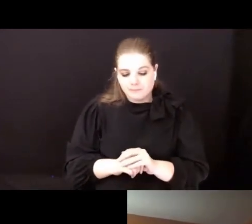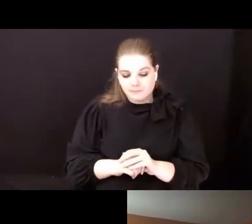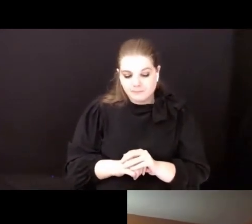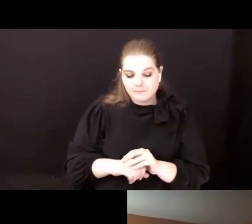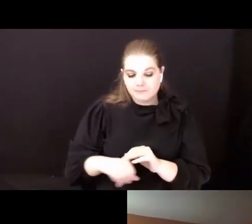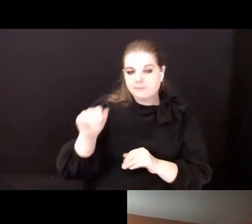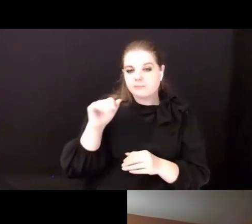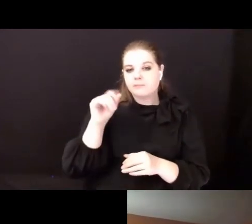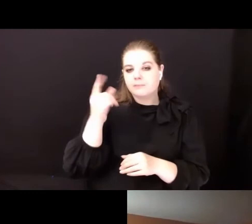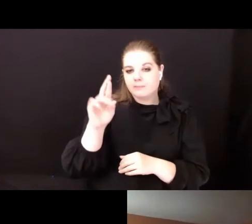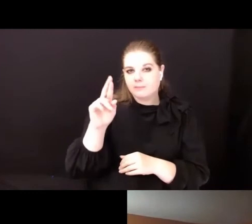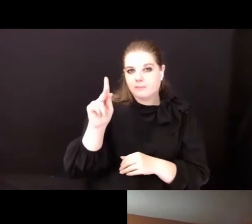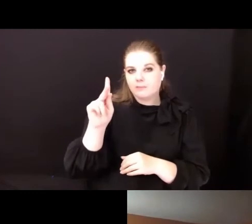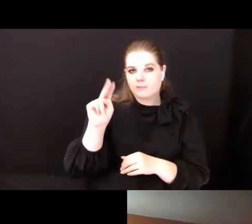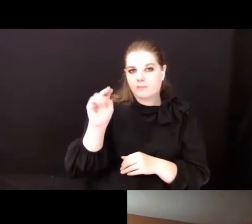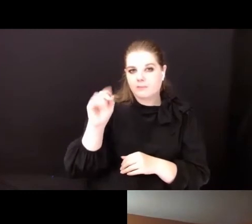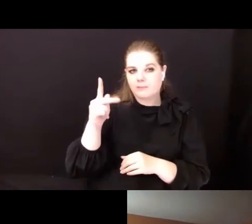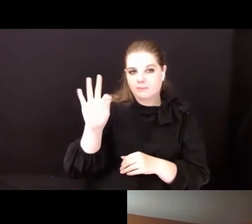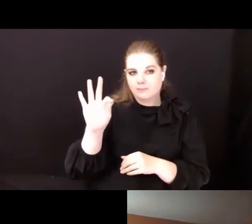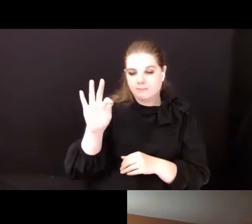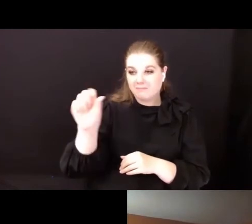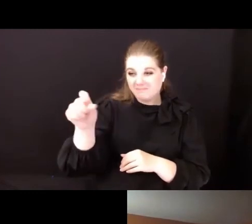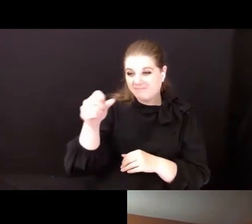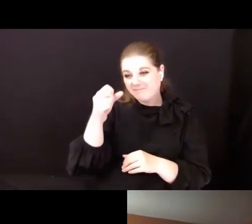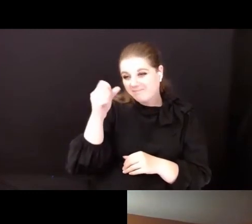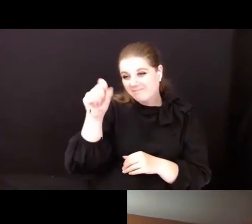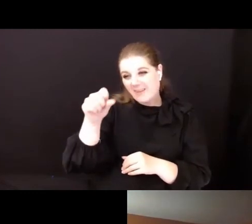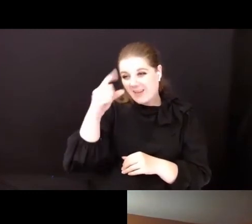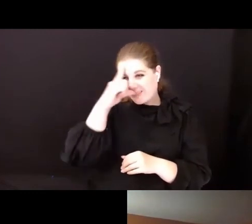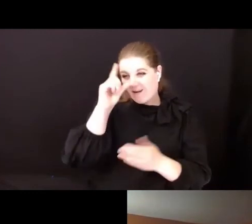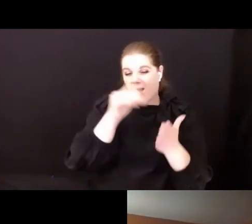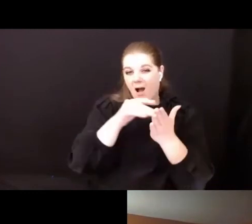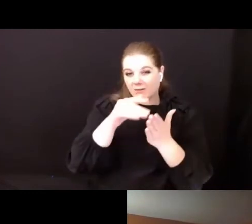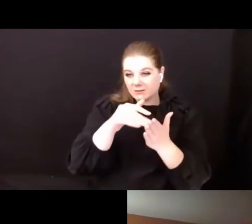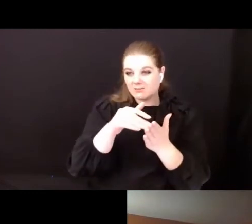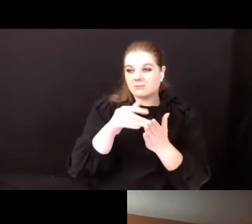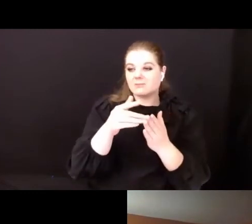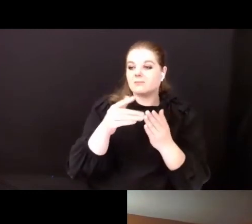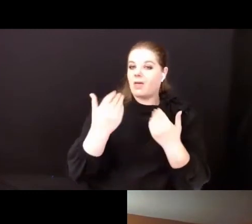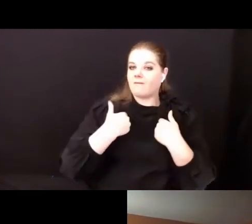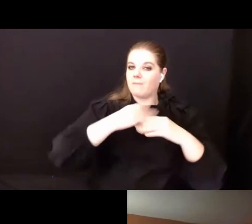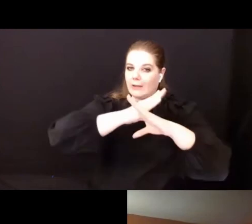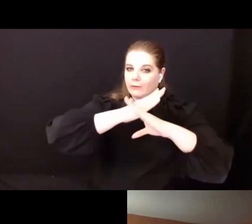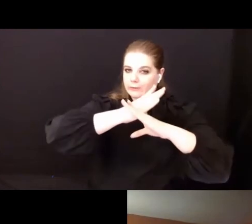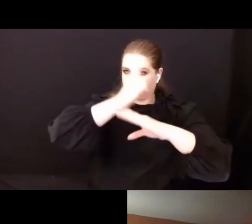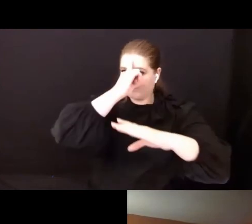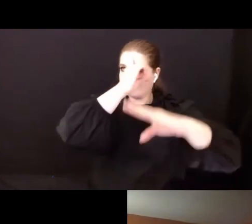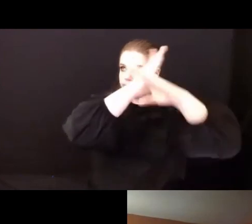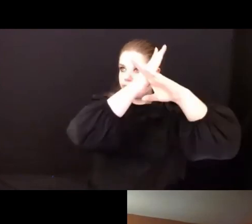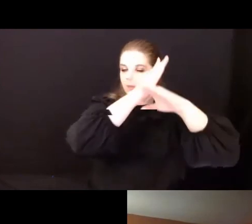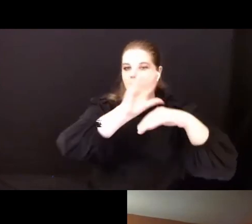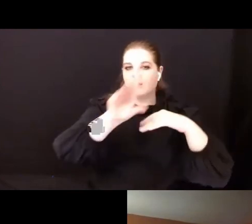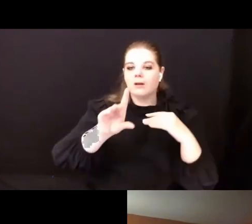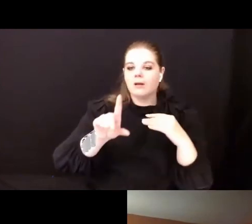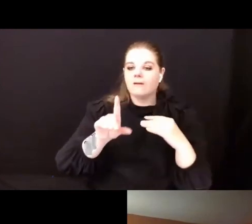sometimes attitude or barriers about people with disabilities and what they can do. I thought